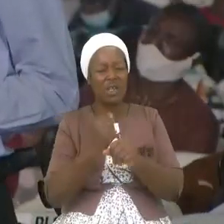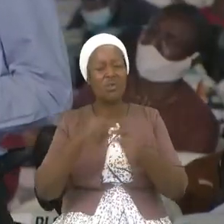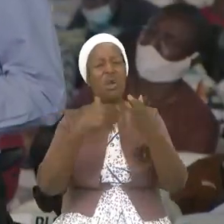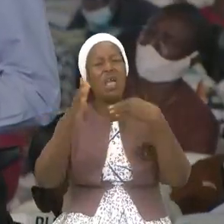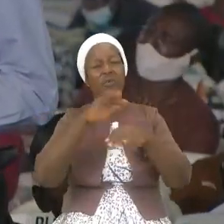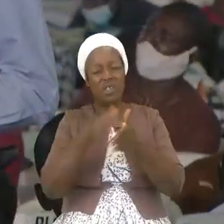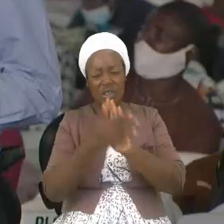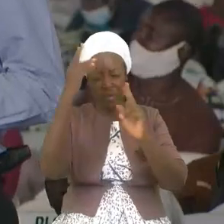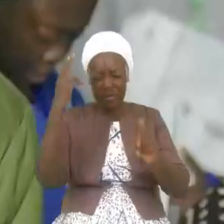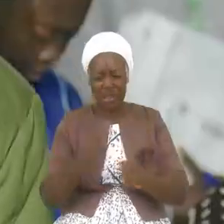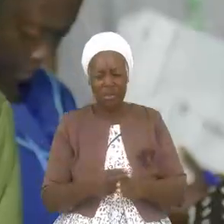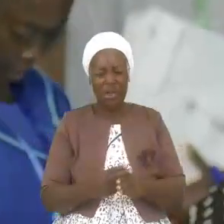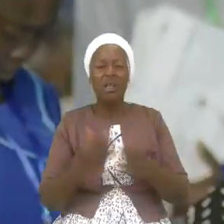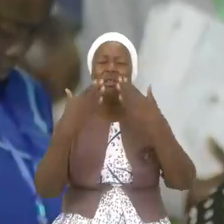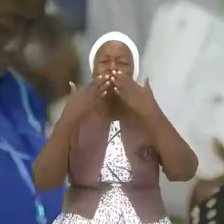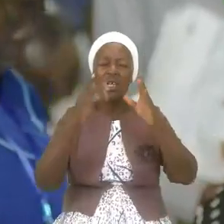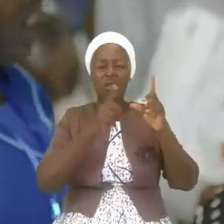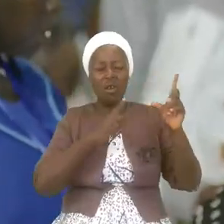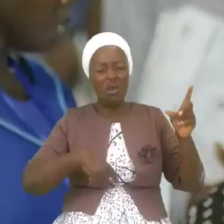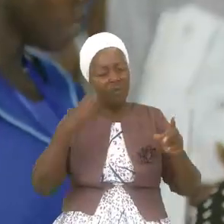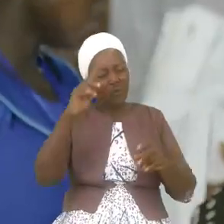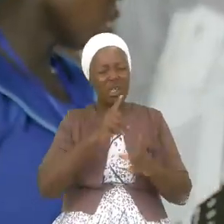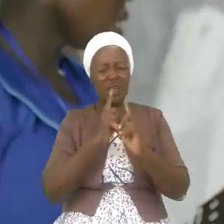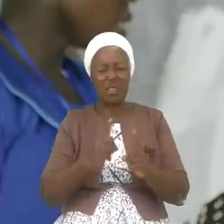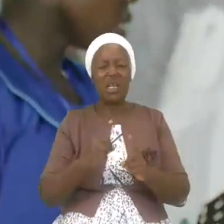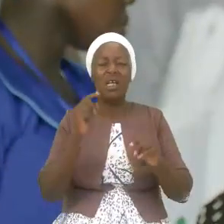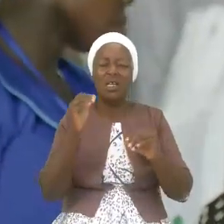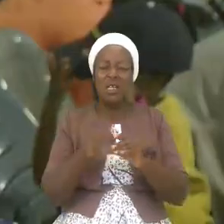In Jesus' name I pray.